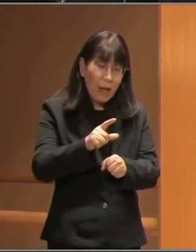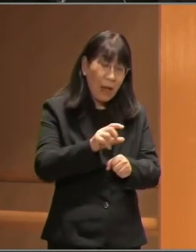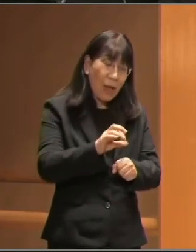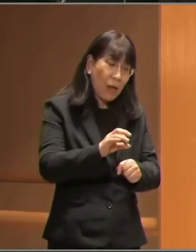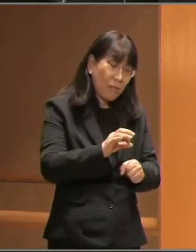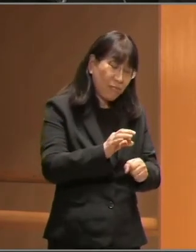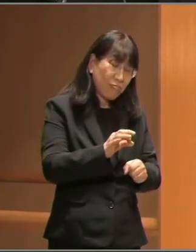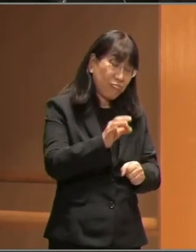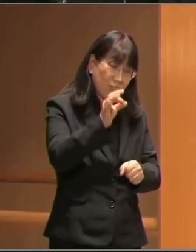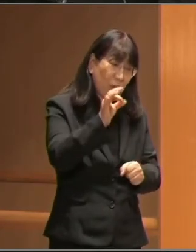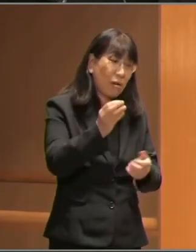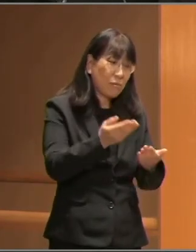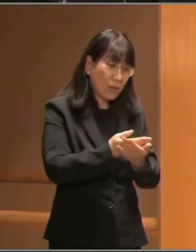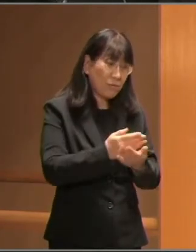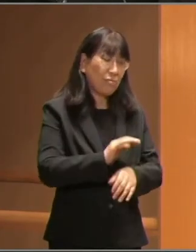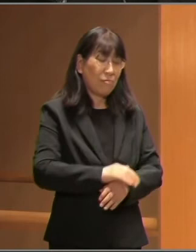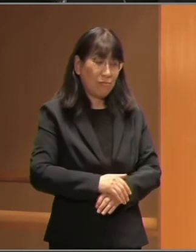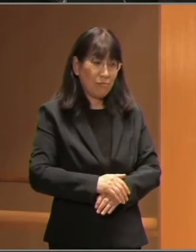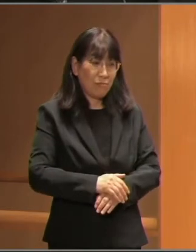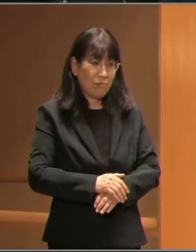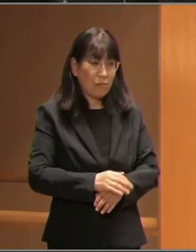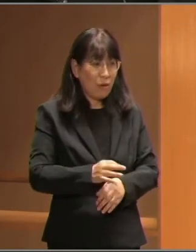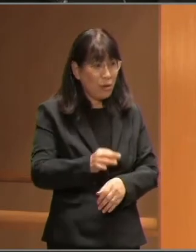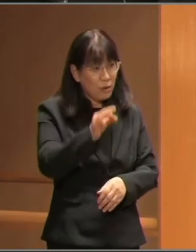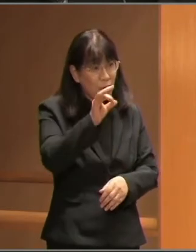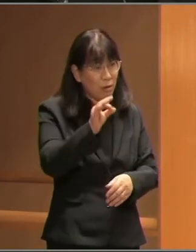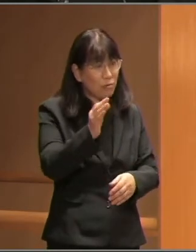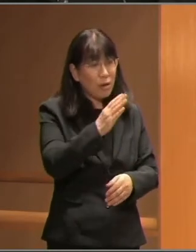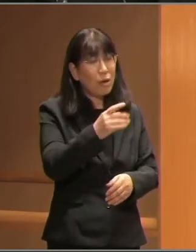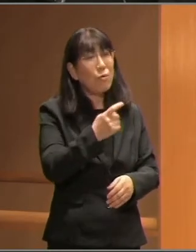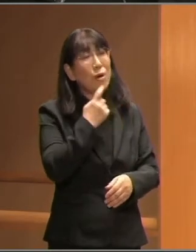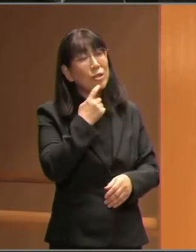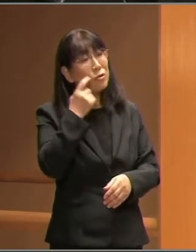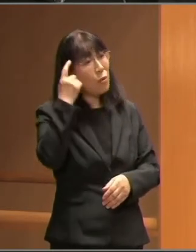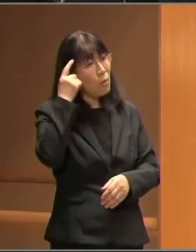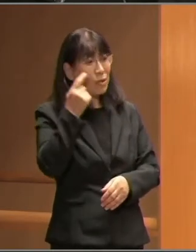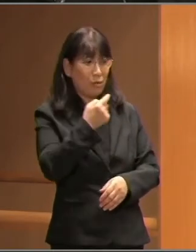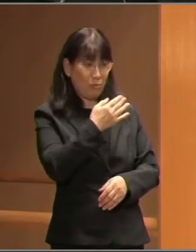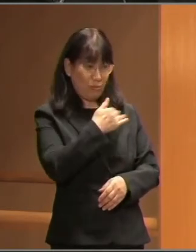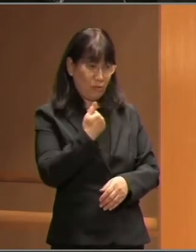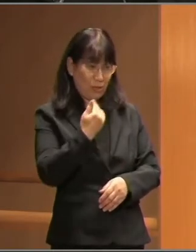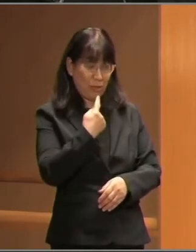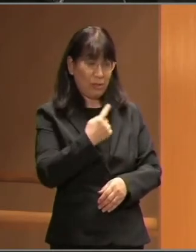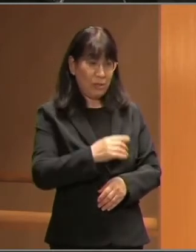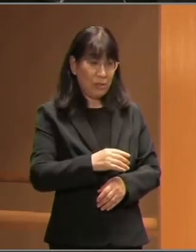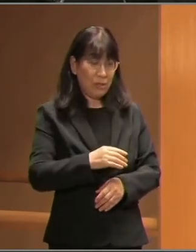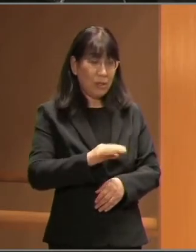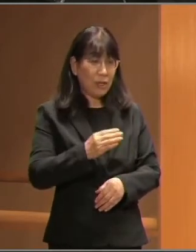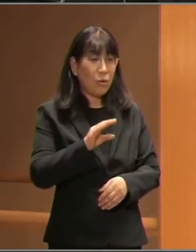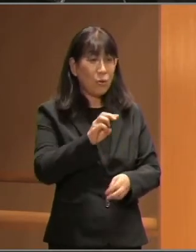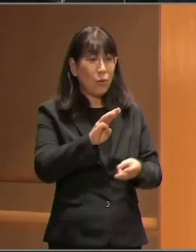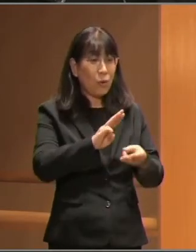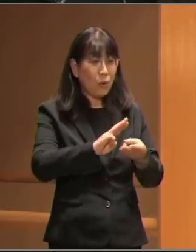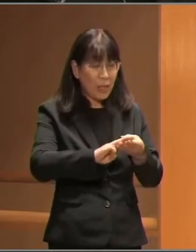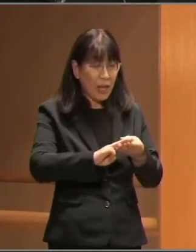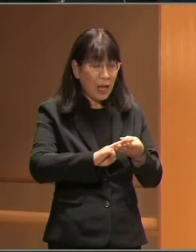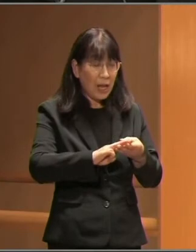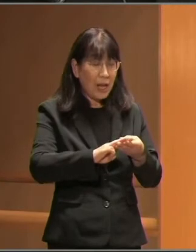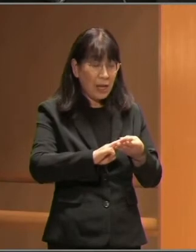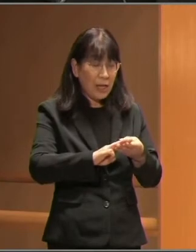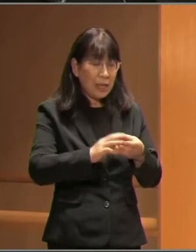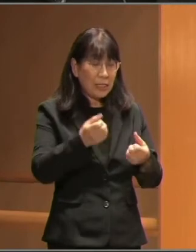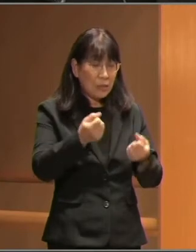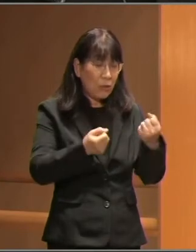also increase. And usually, it would become costly if you produce more. But, well, Toyota